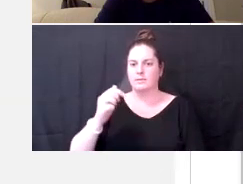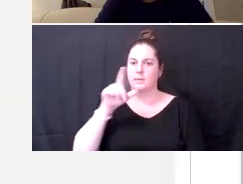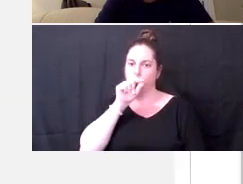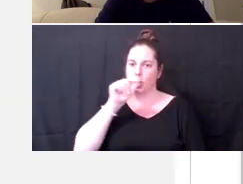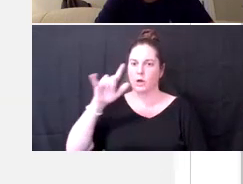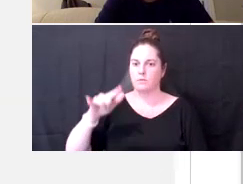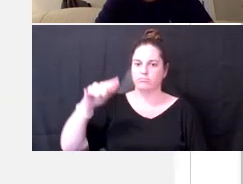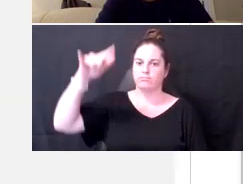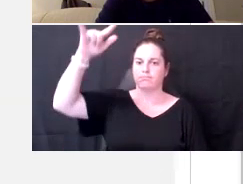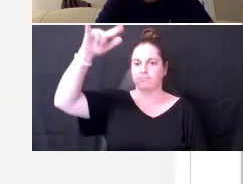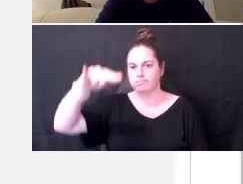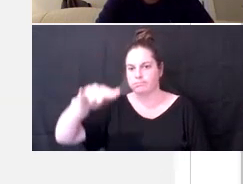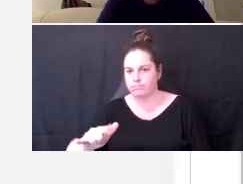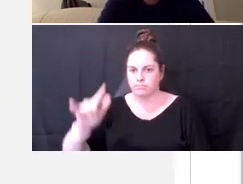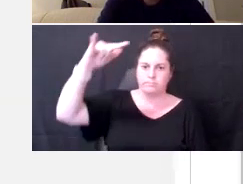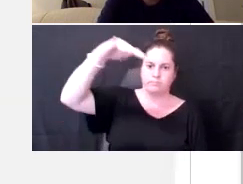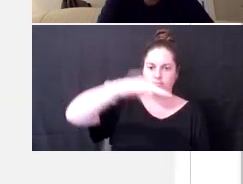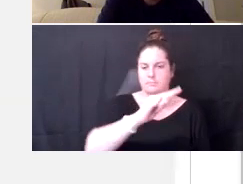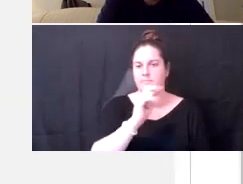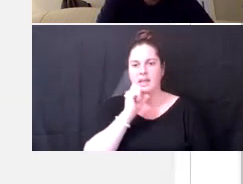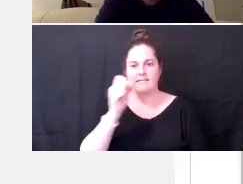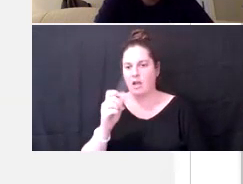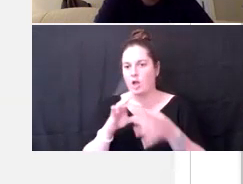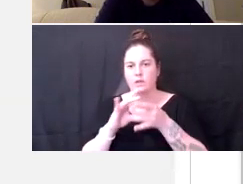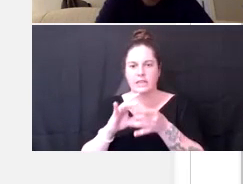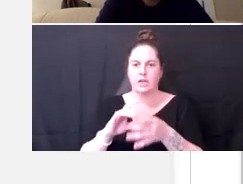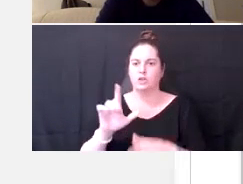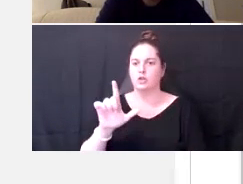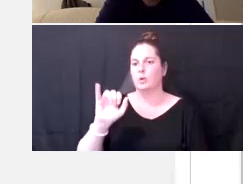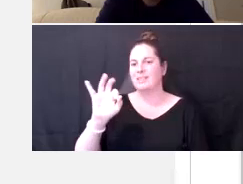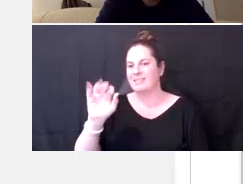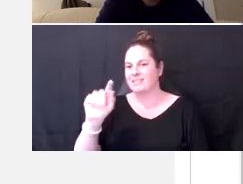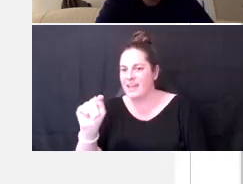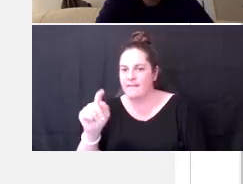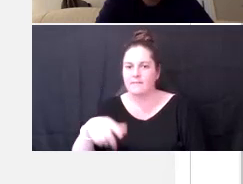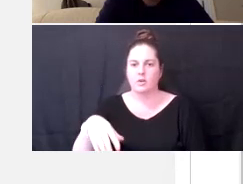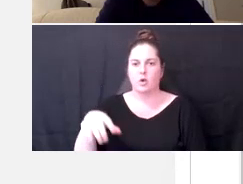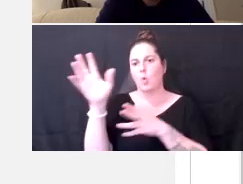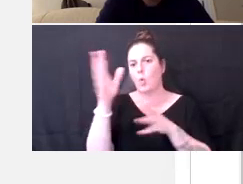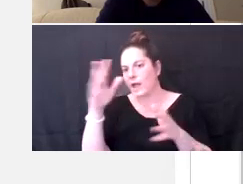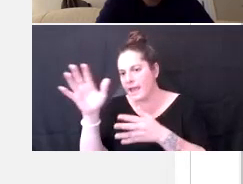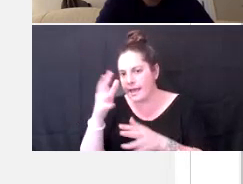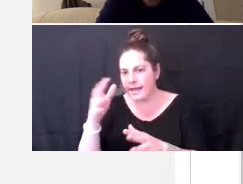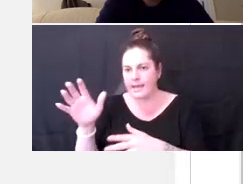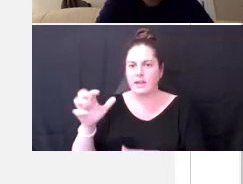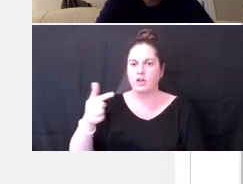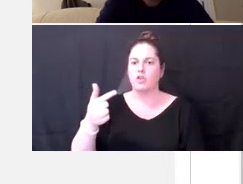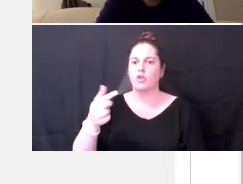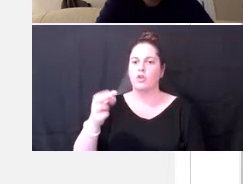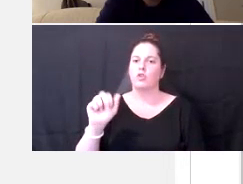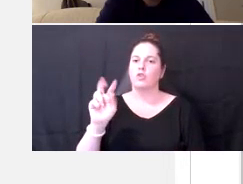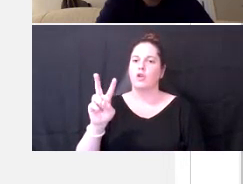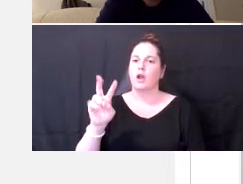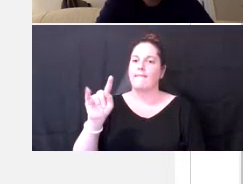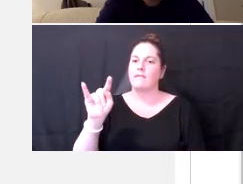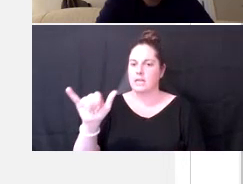to factors responsible for the bird's motion, such as lift or wind or gravity, right? So